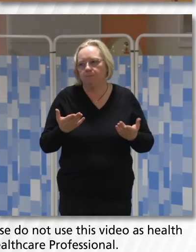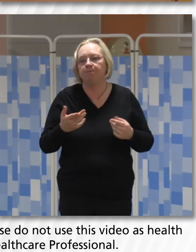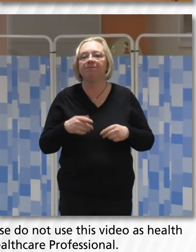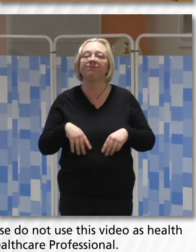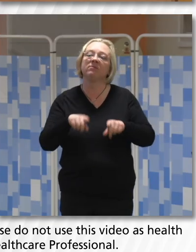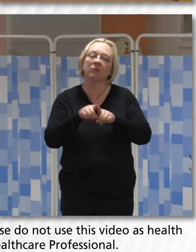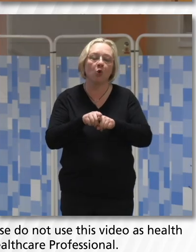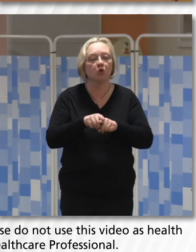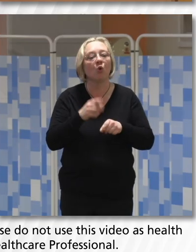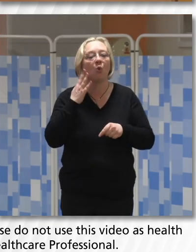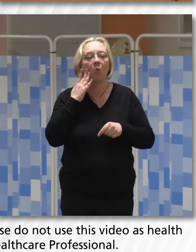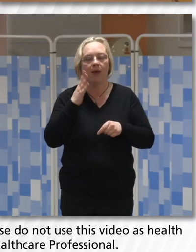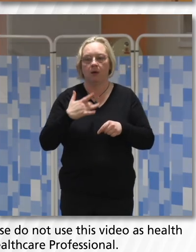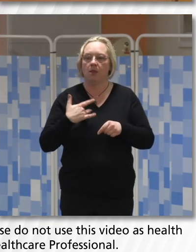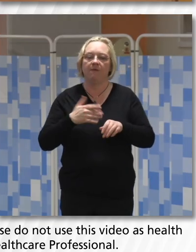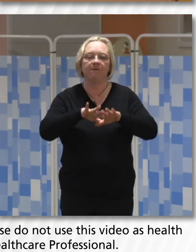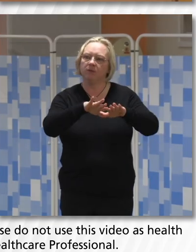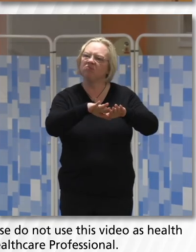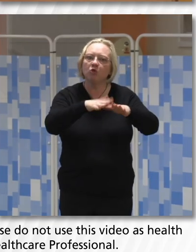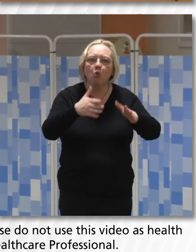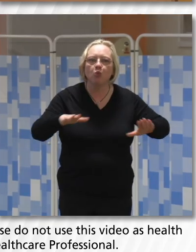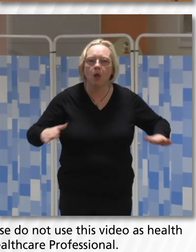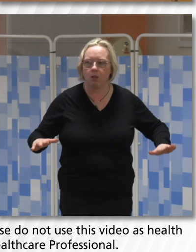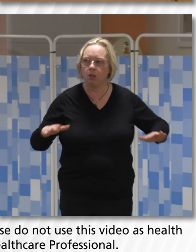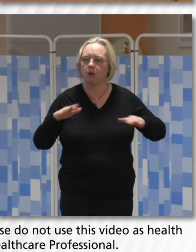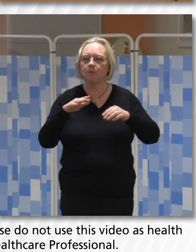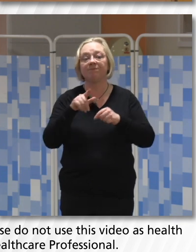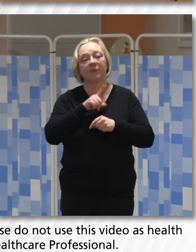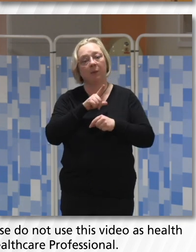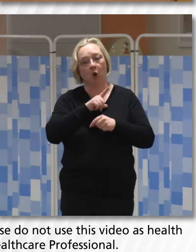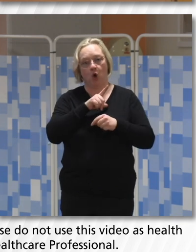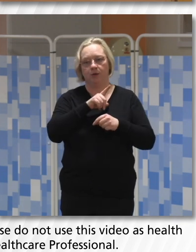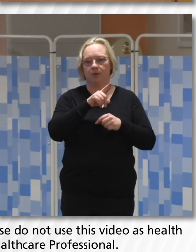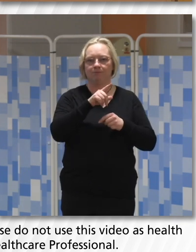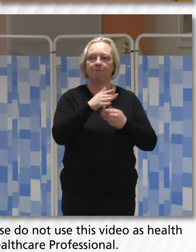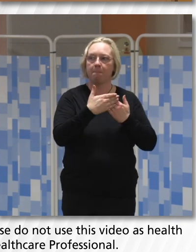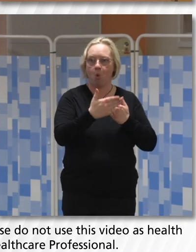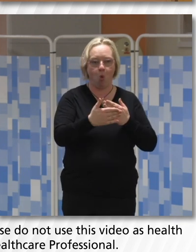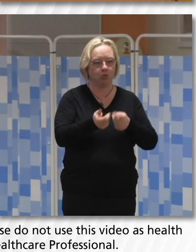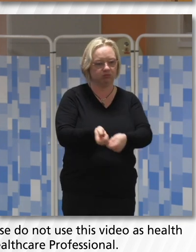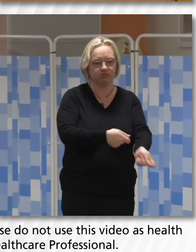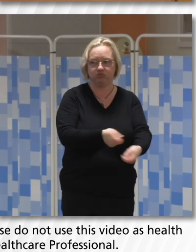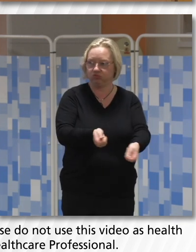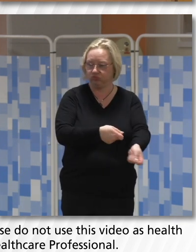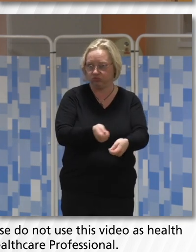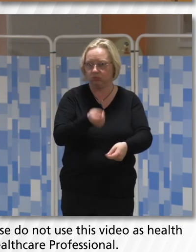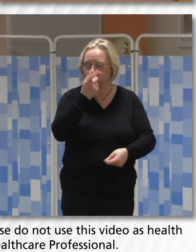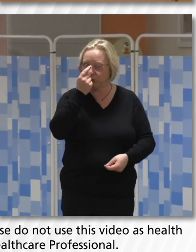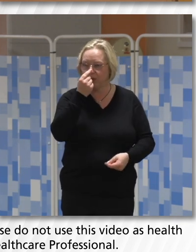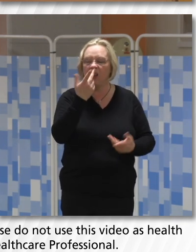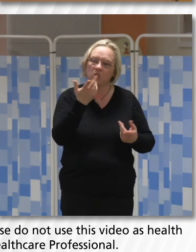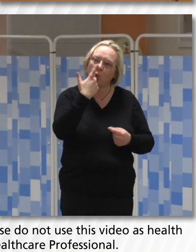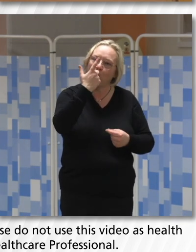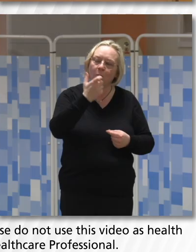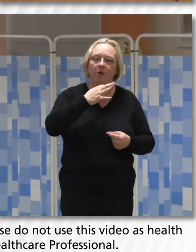Rural living, possibly because the pesticides are put on the ground, means that you have